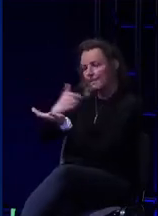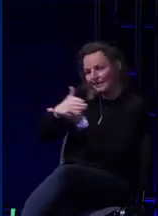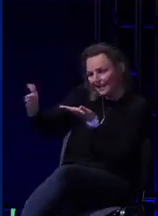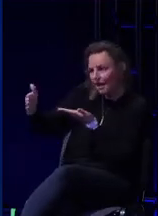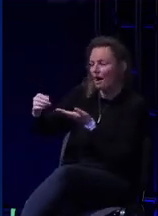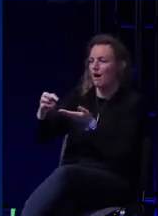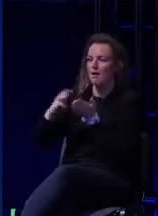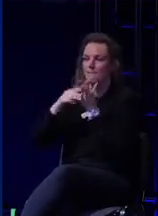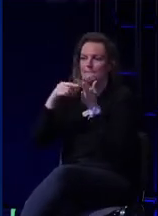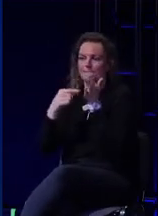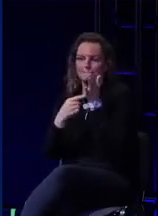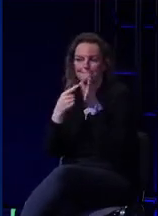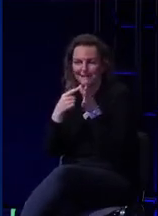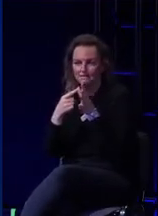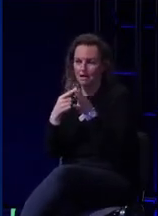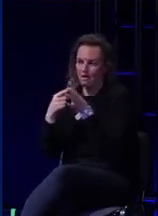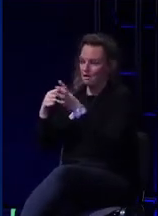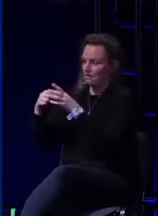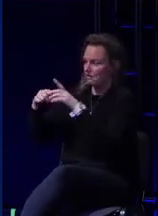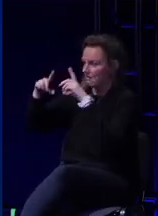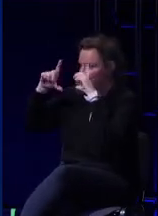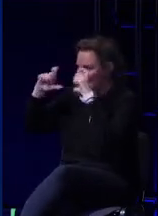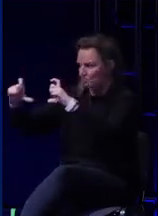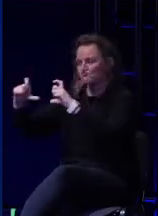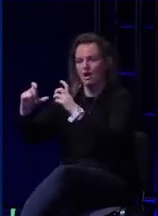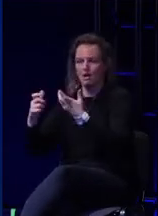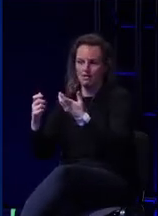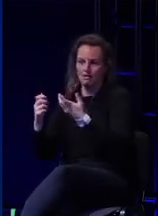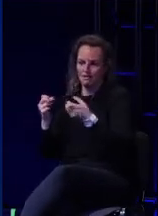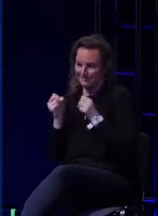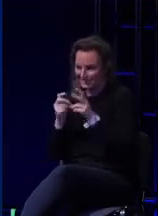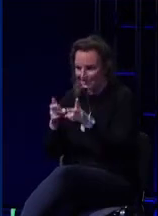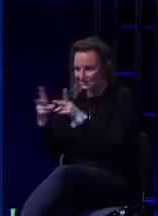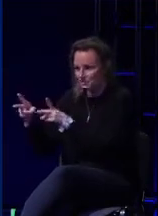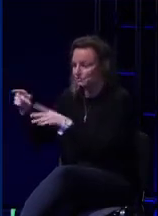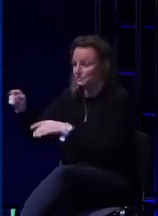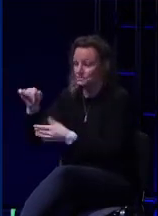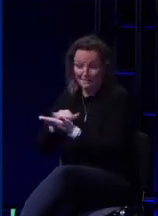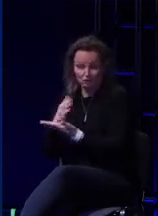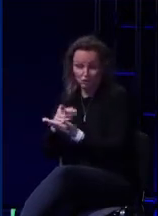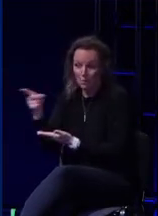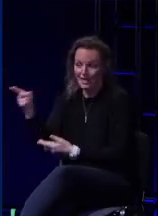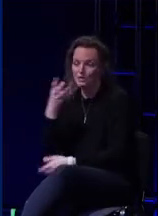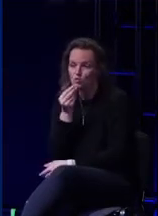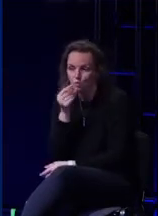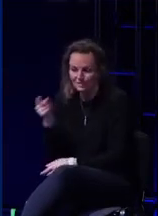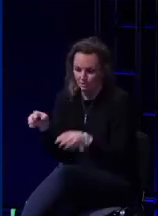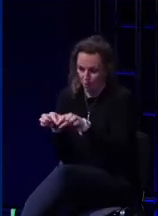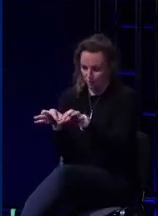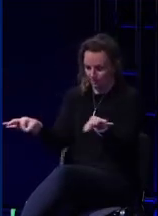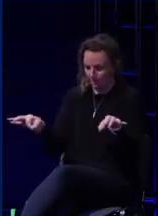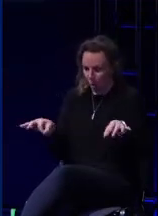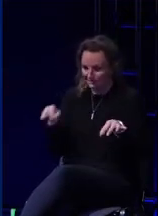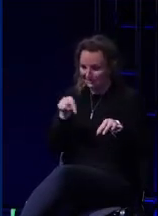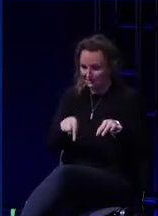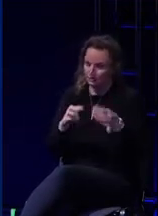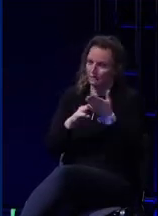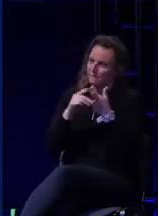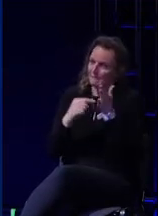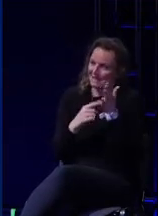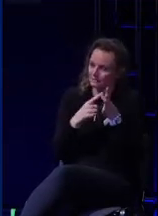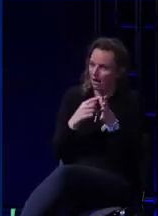digital camera systems, they got a booth out there. Go talk to them. Make sure that they're using those boxes, because I cannot stress enough how